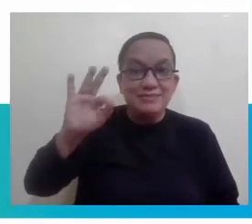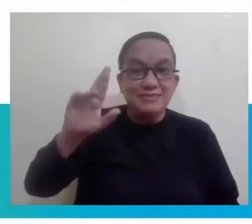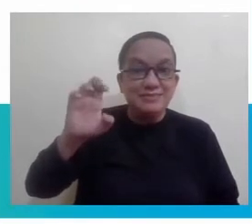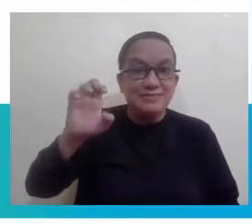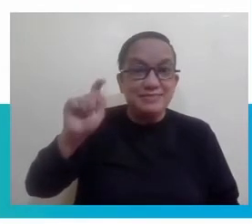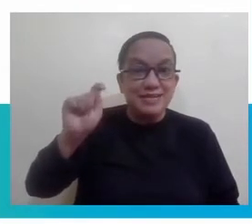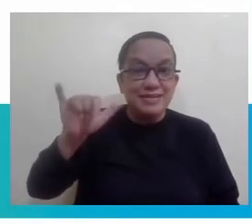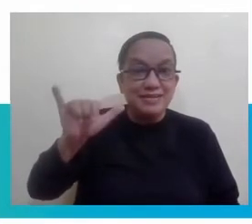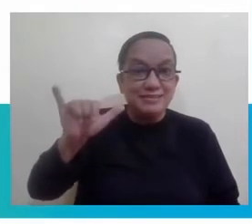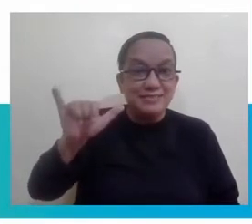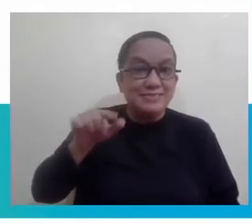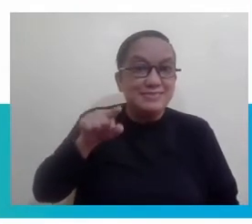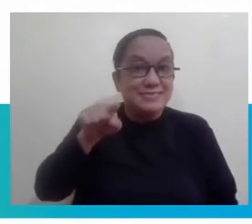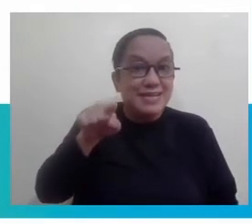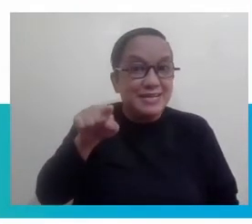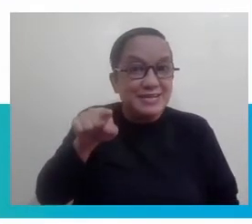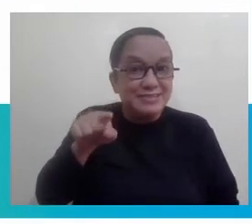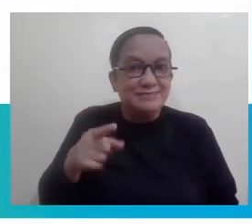question after this.